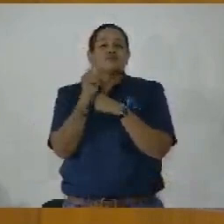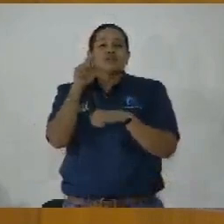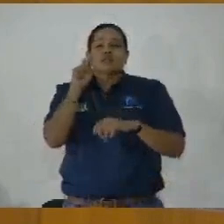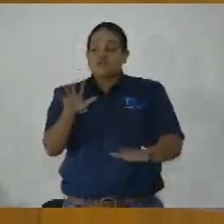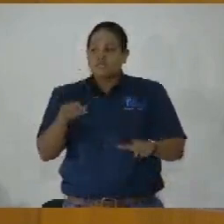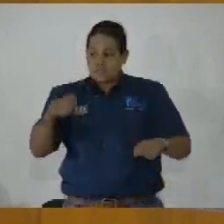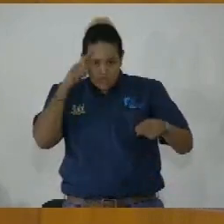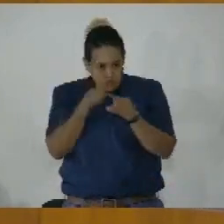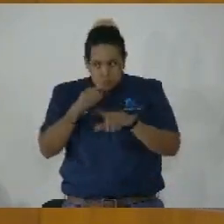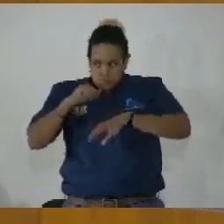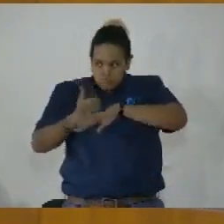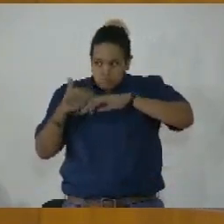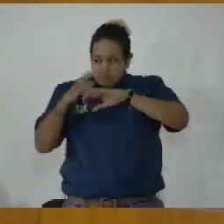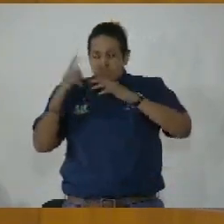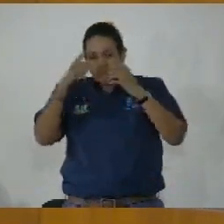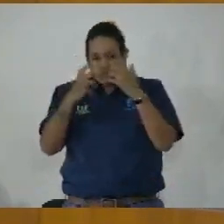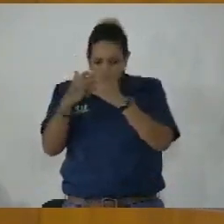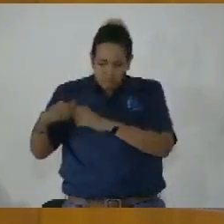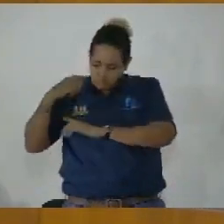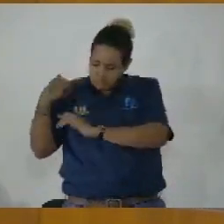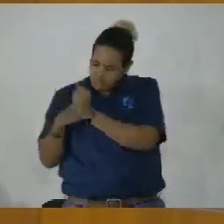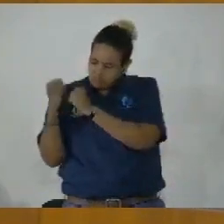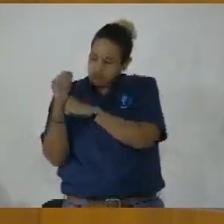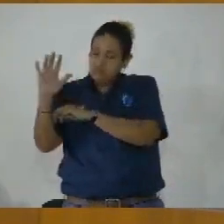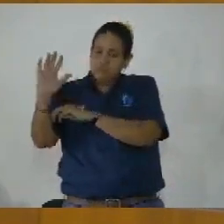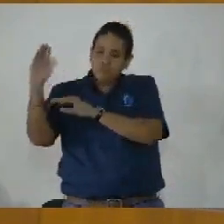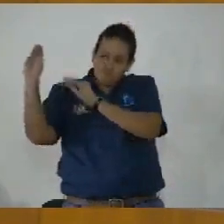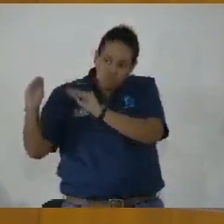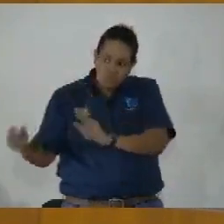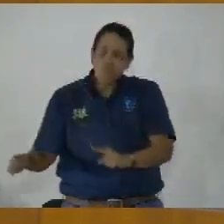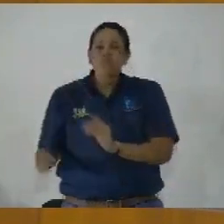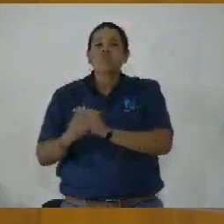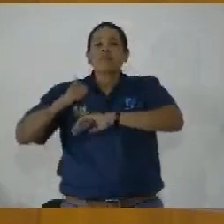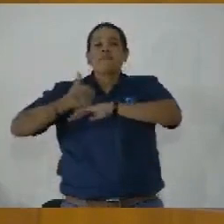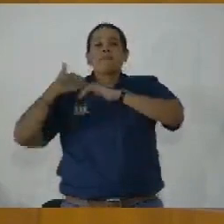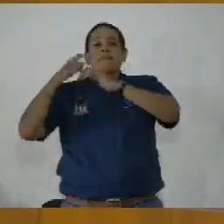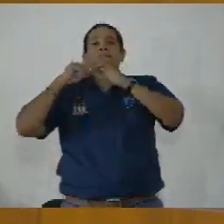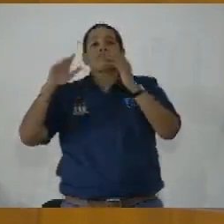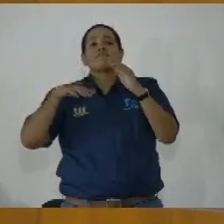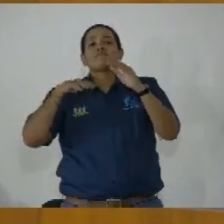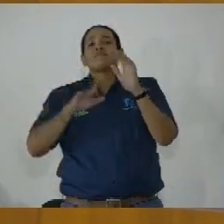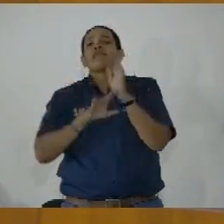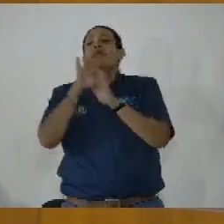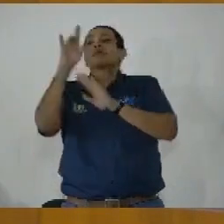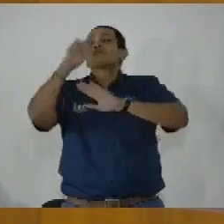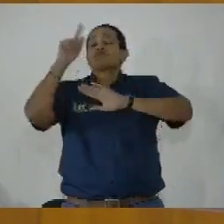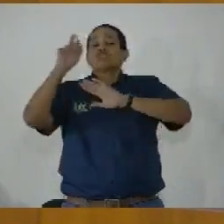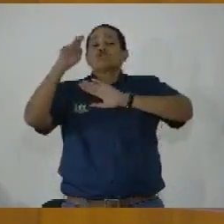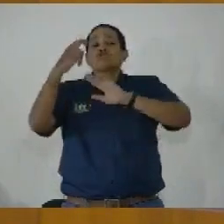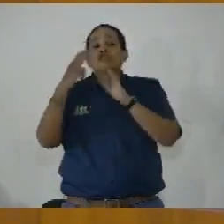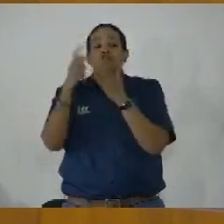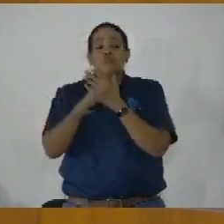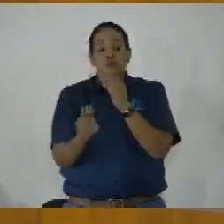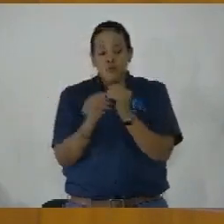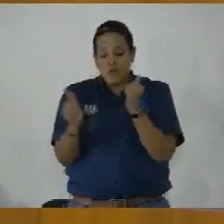This agreement establishes a collaborative and structured framework for the implementation of the Accelerated Bridge Program. Under